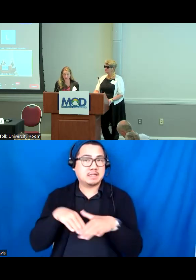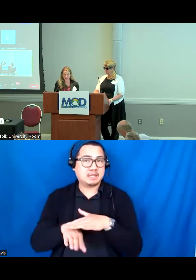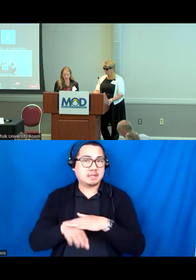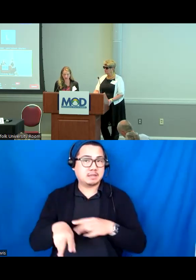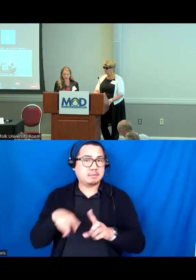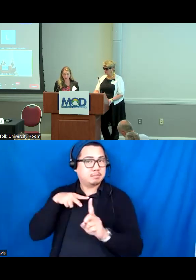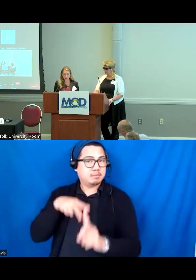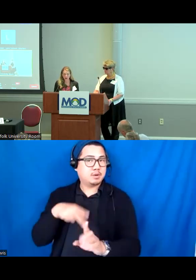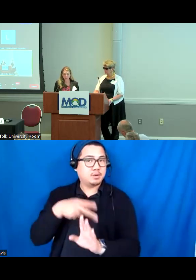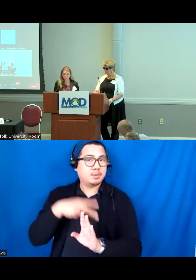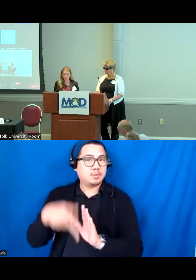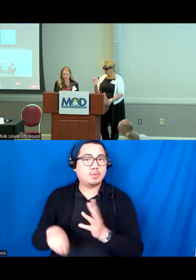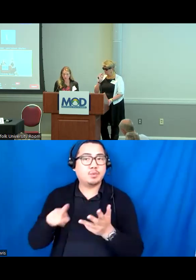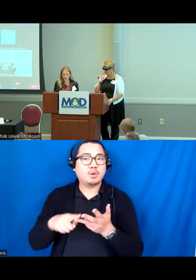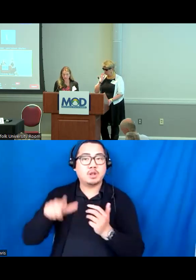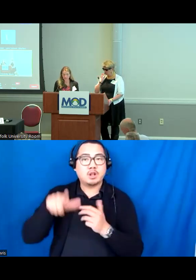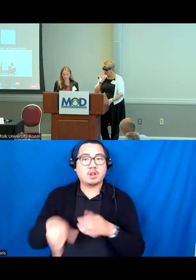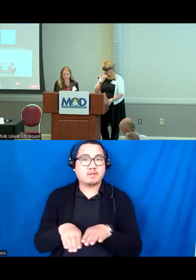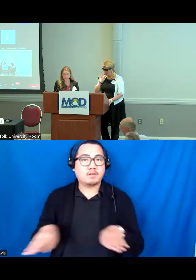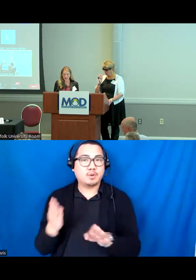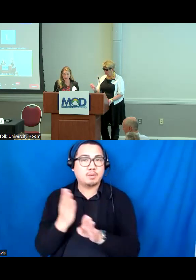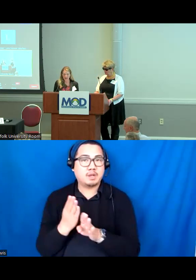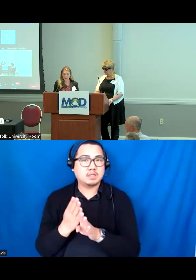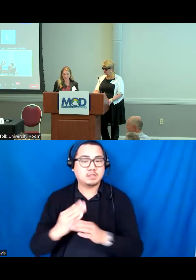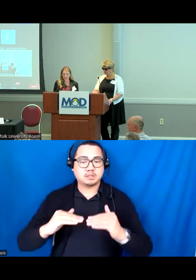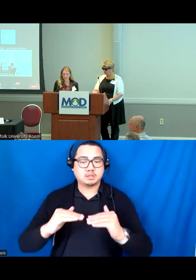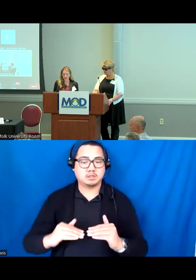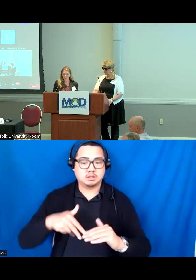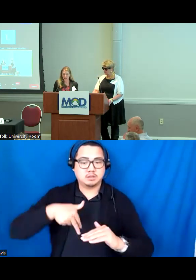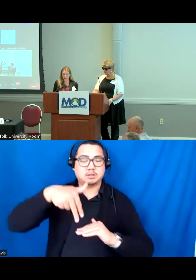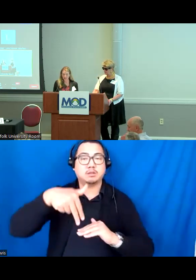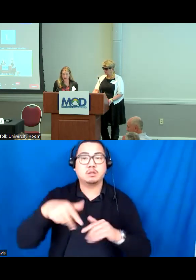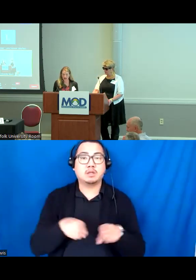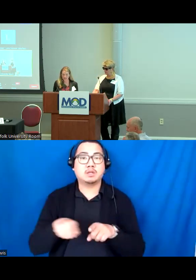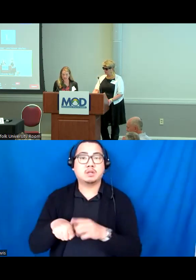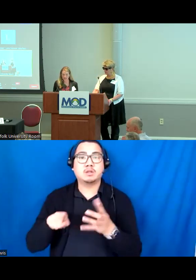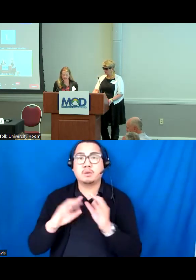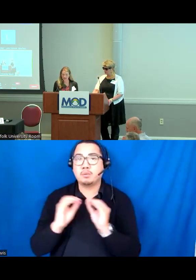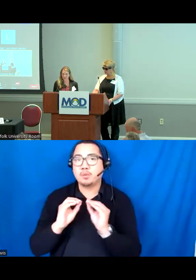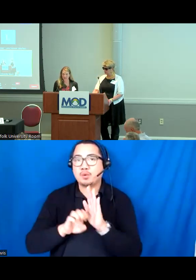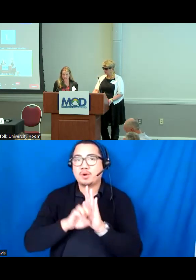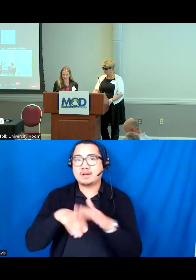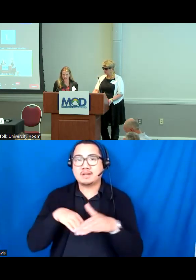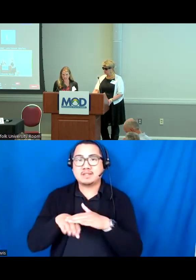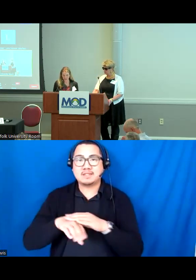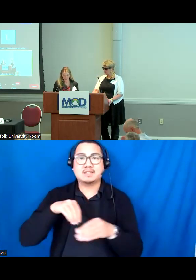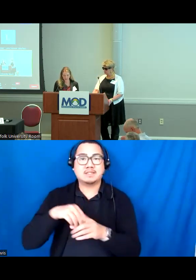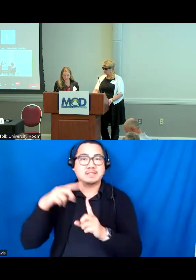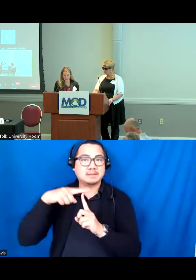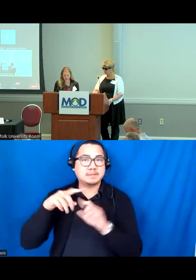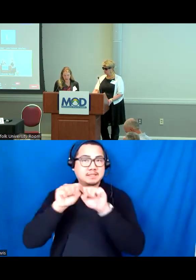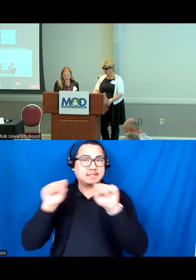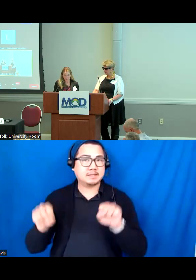Program, low floor buses, and expanded elevator access at MBTA